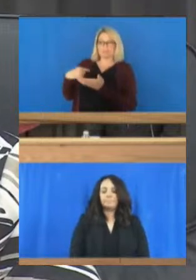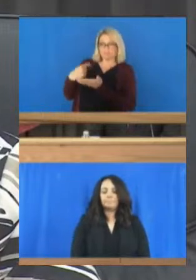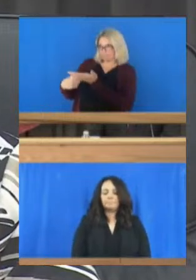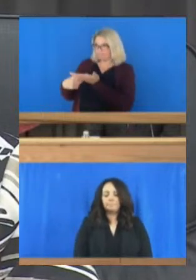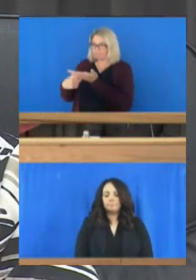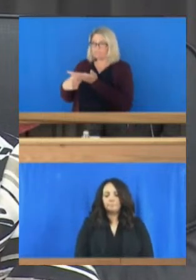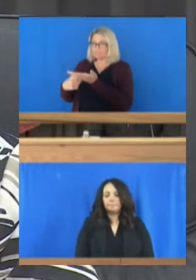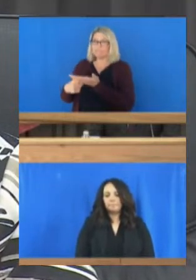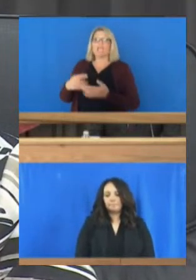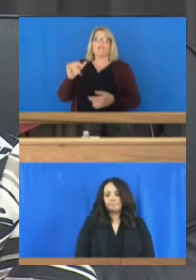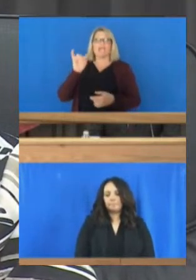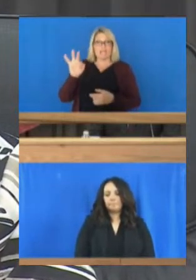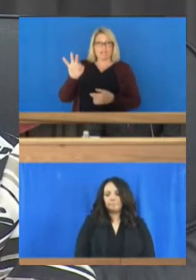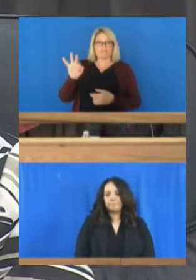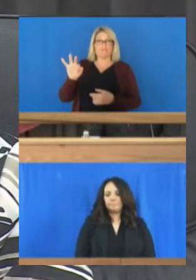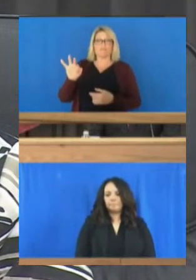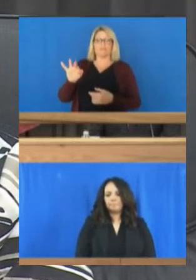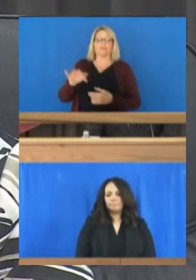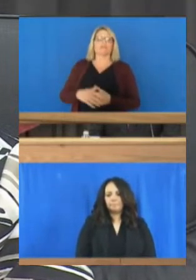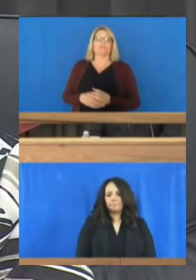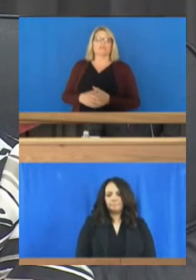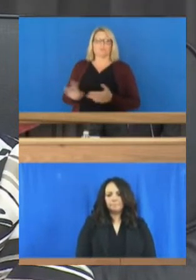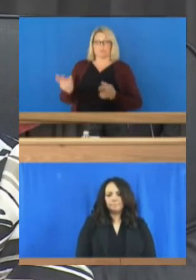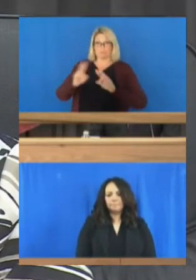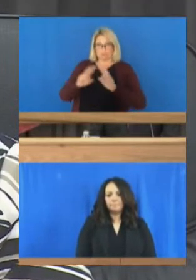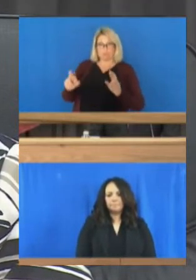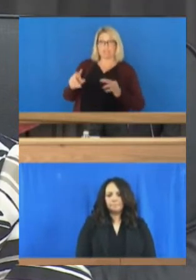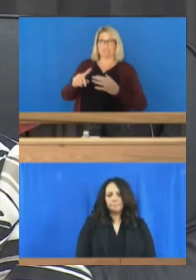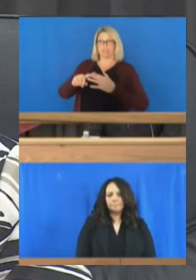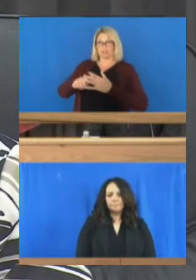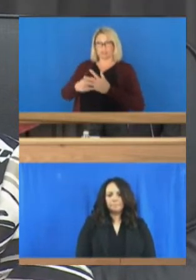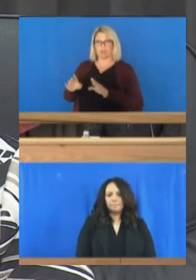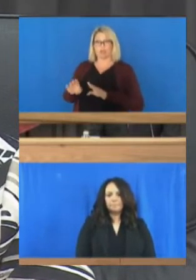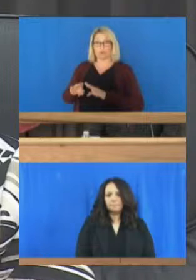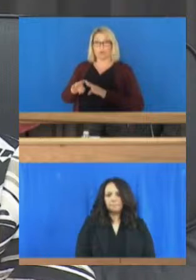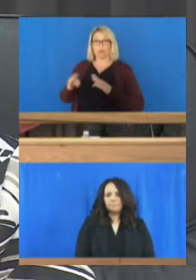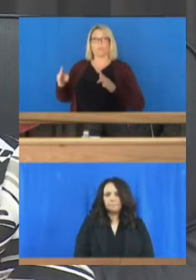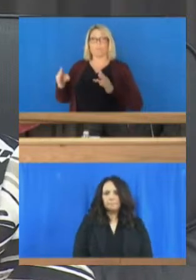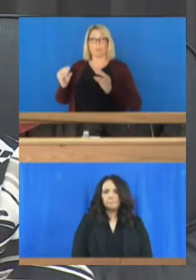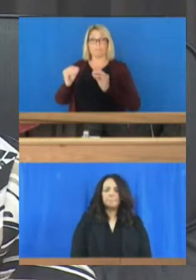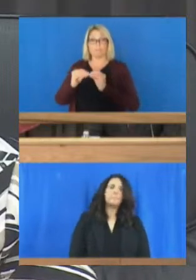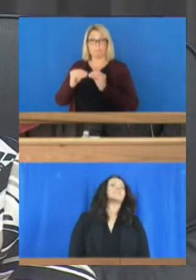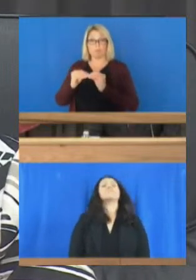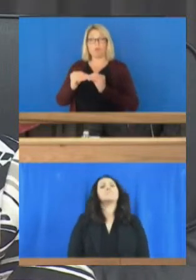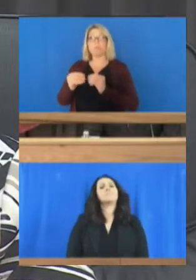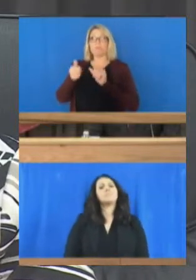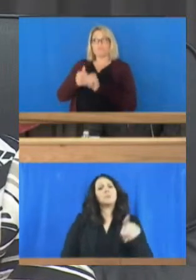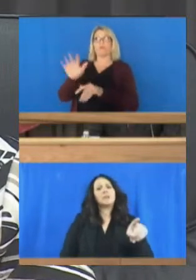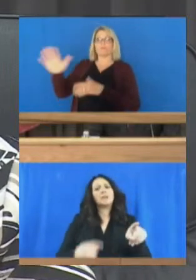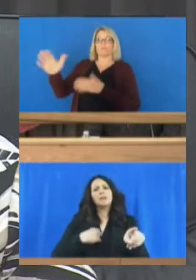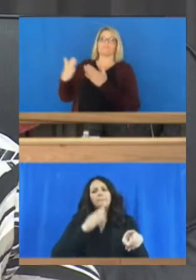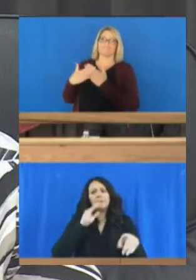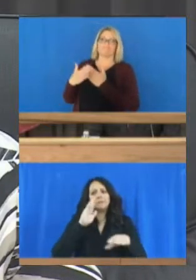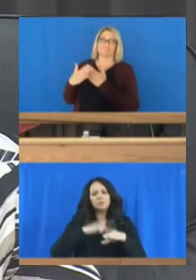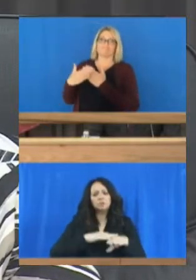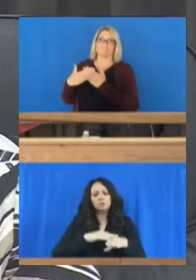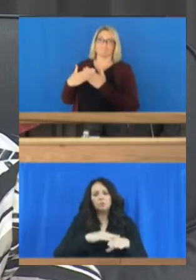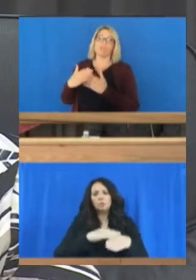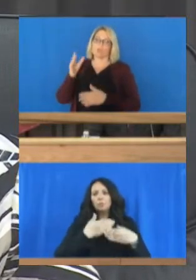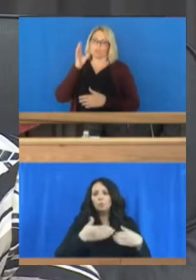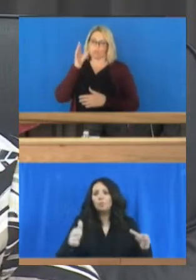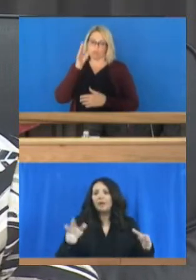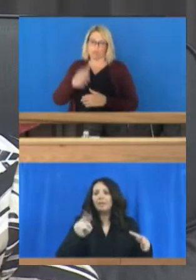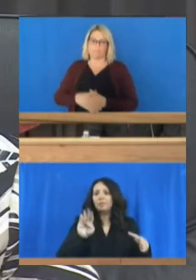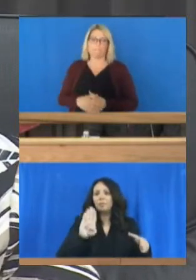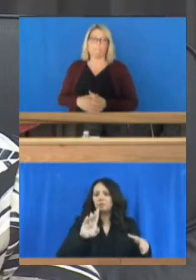on not only the vaccination rates and uptake and percentage of people with 2 doses on board, but it should also be a reflection of